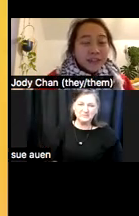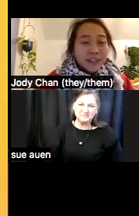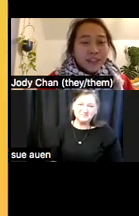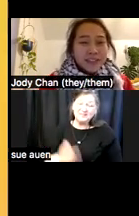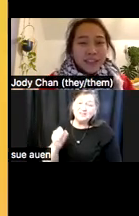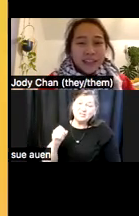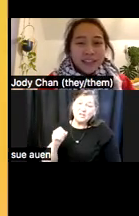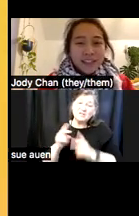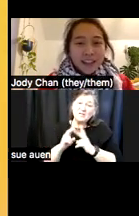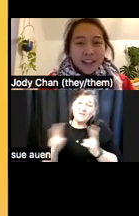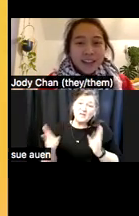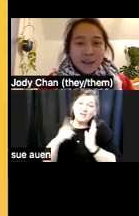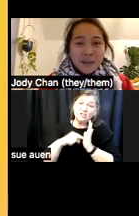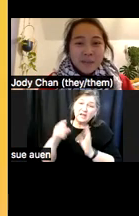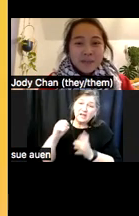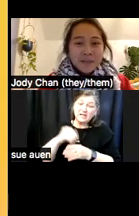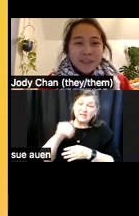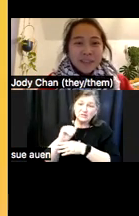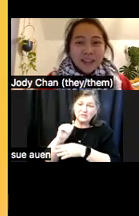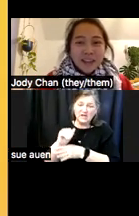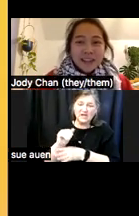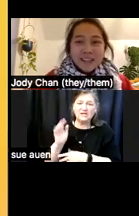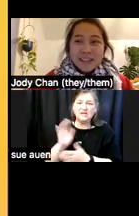So for checking in tonight,